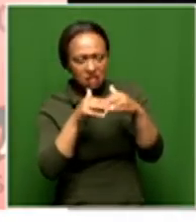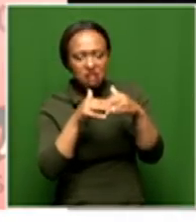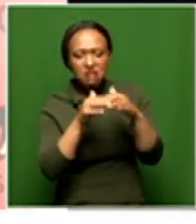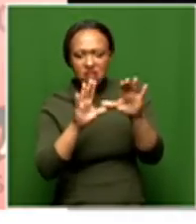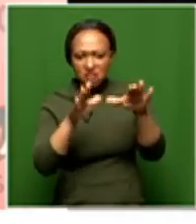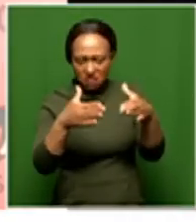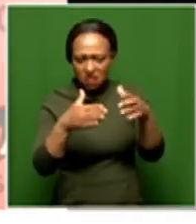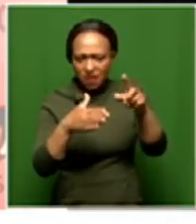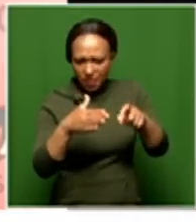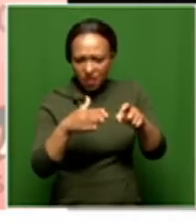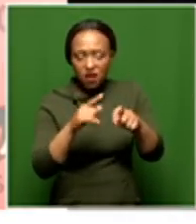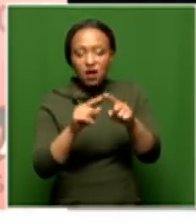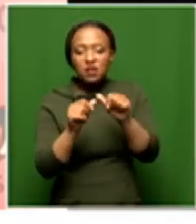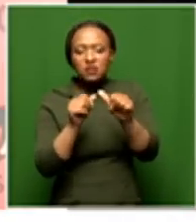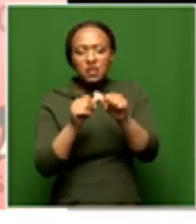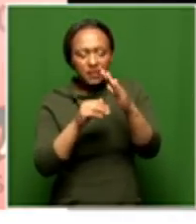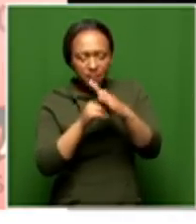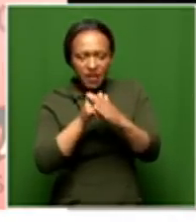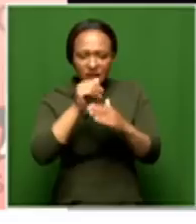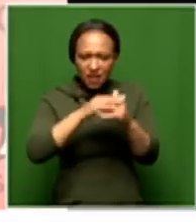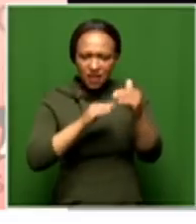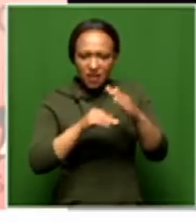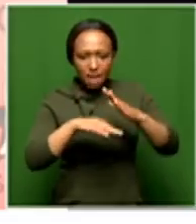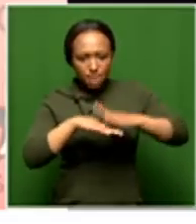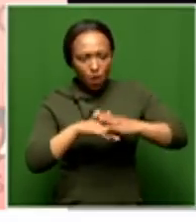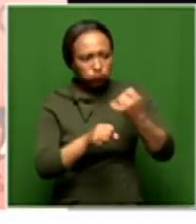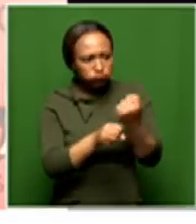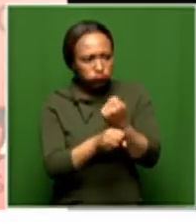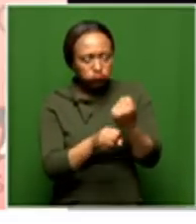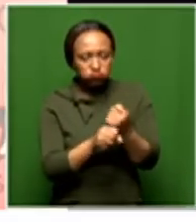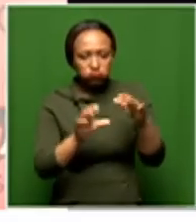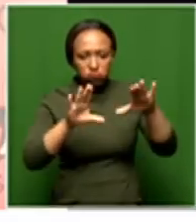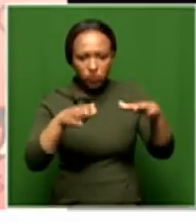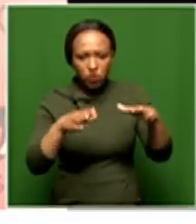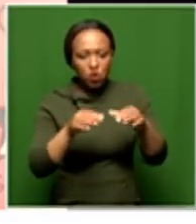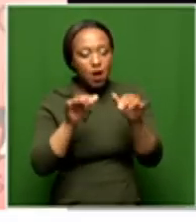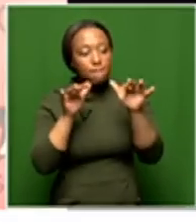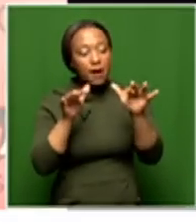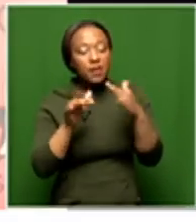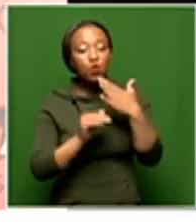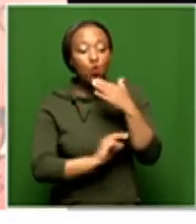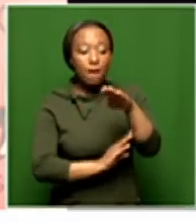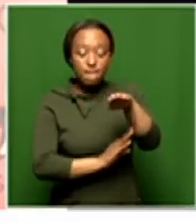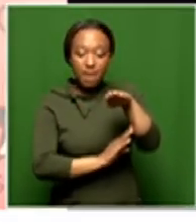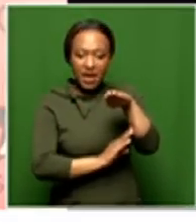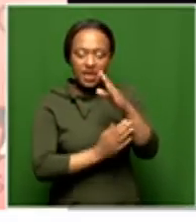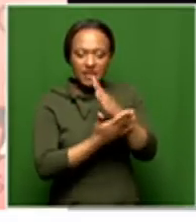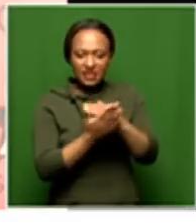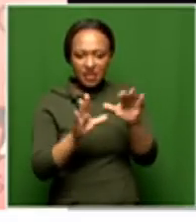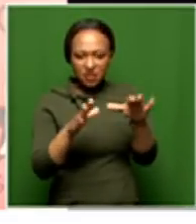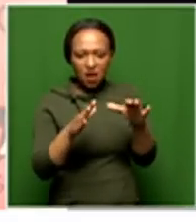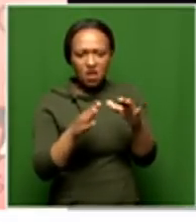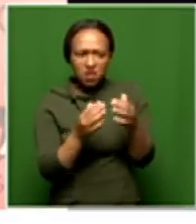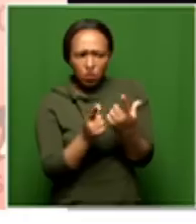consolidating that space and build a much more functional public banking sector, they don't do that. They